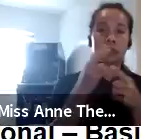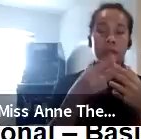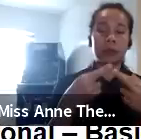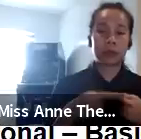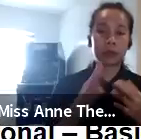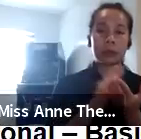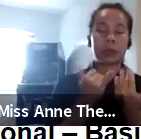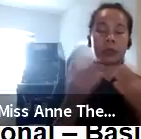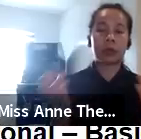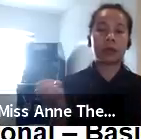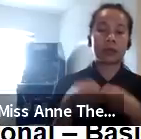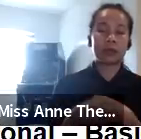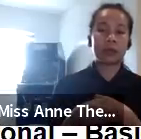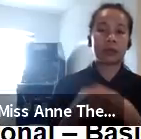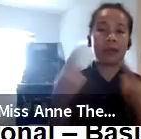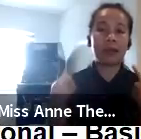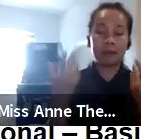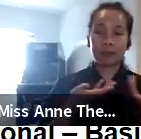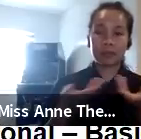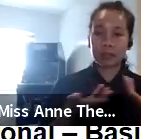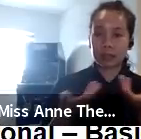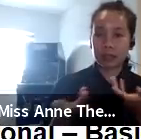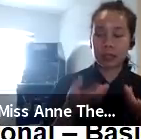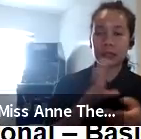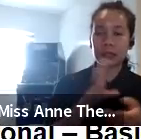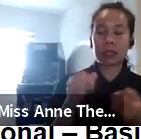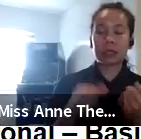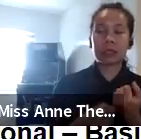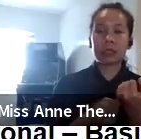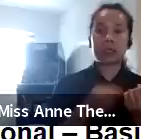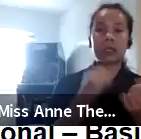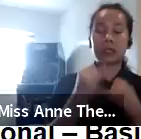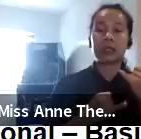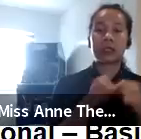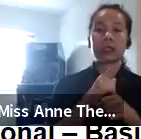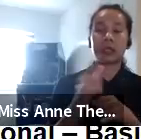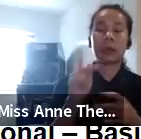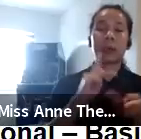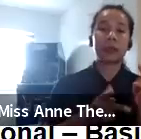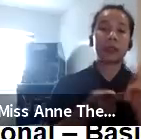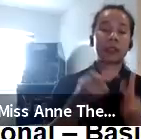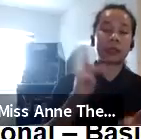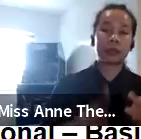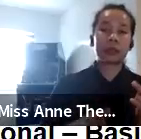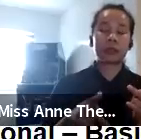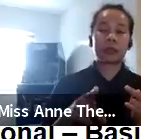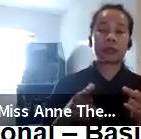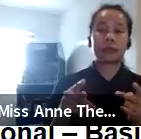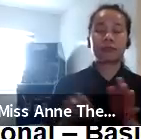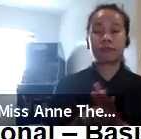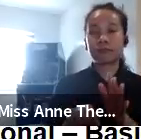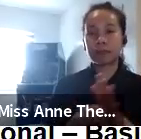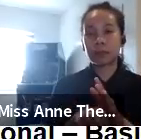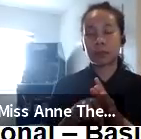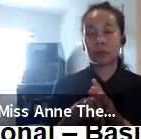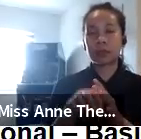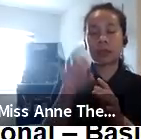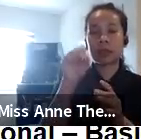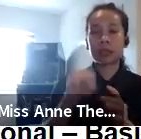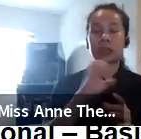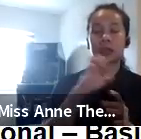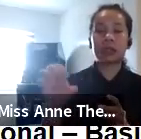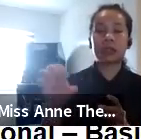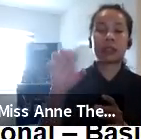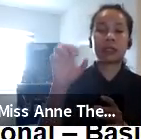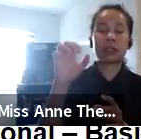have facilitated and assisted schools in international partnerships such as the Southeast Asian Teachers Program and